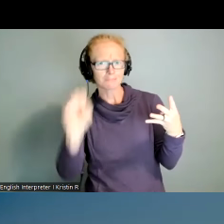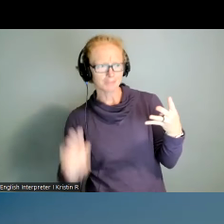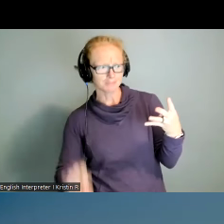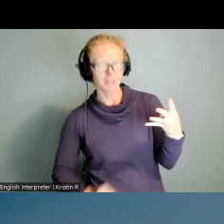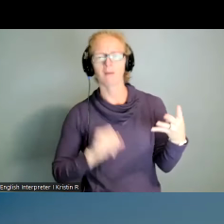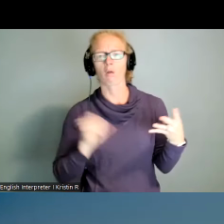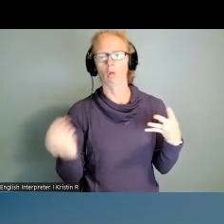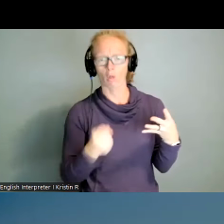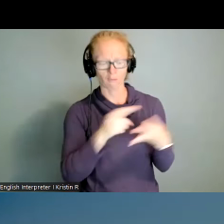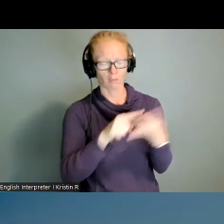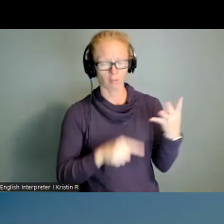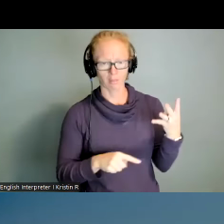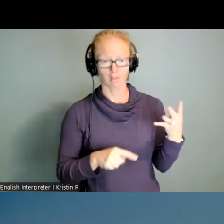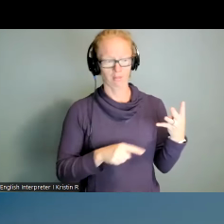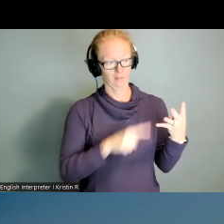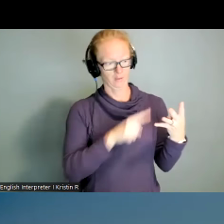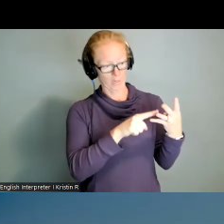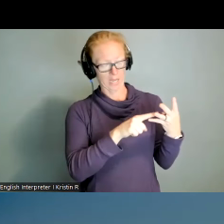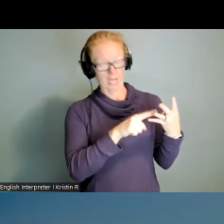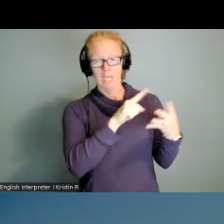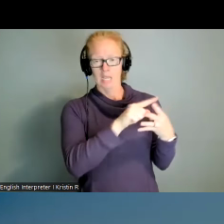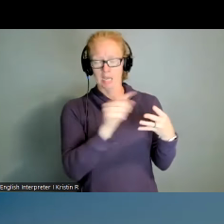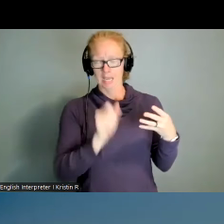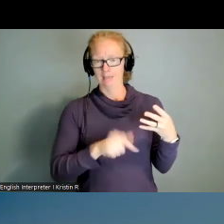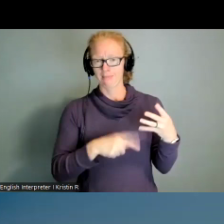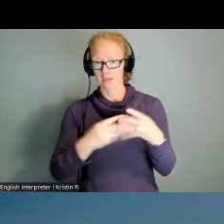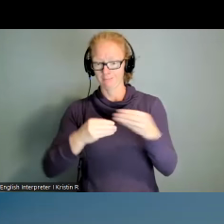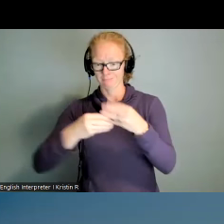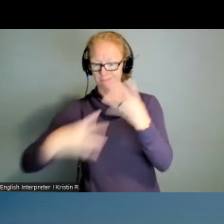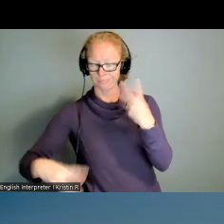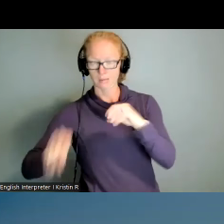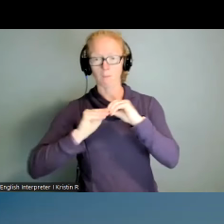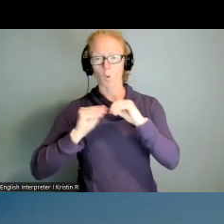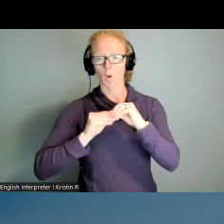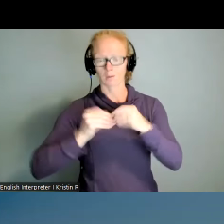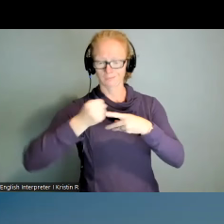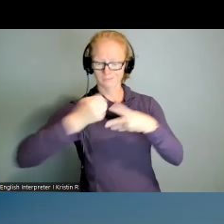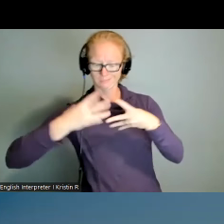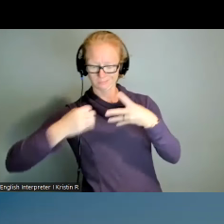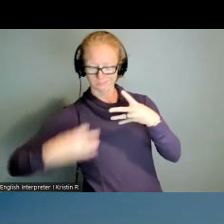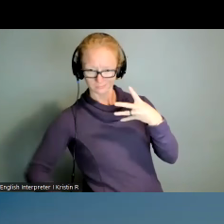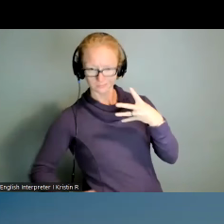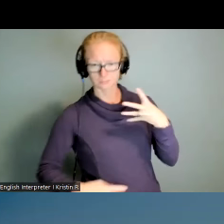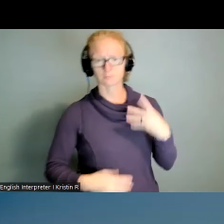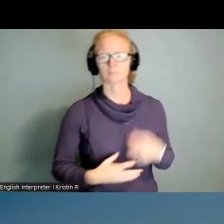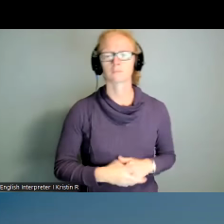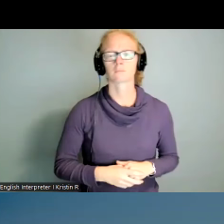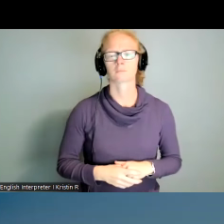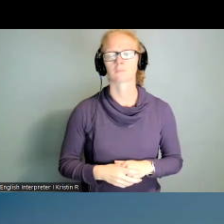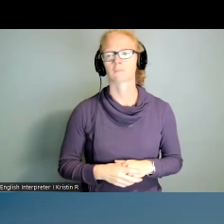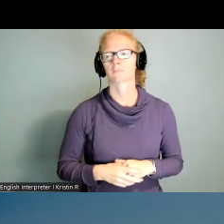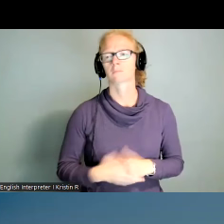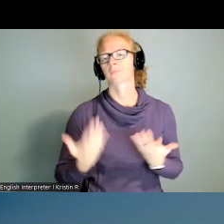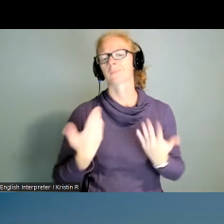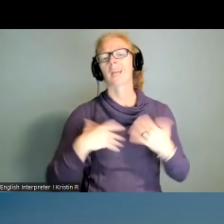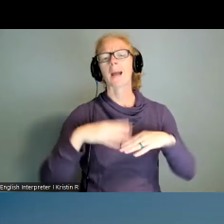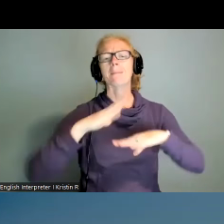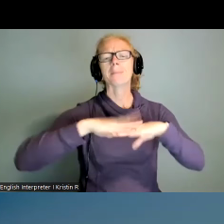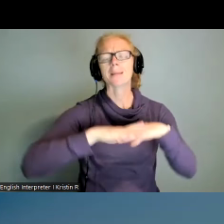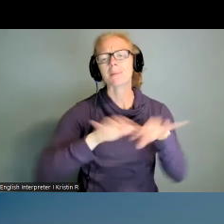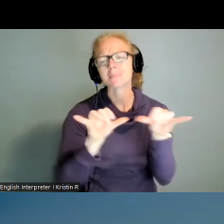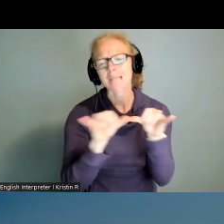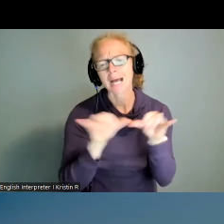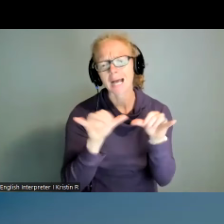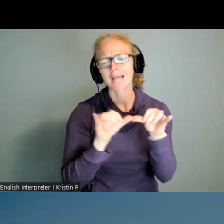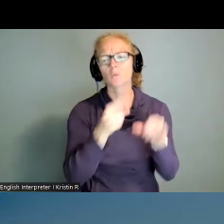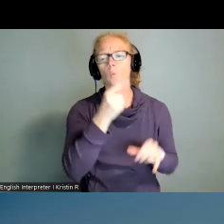that, these parcels were then filtered based on ideal physical site conditions, such as a minimum parcel size of 1/4 of an